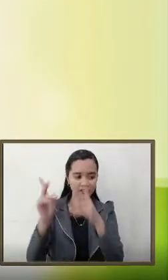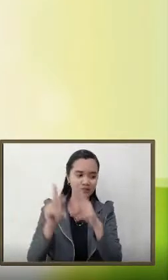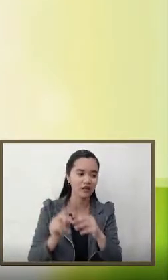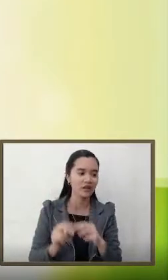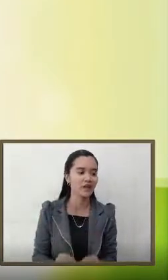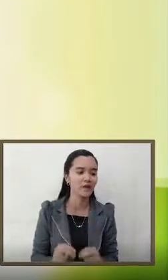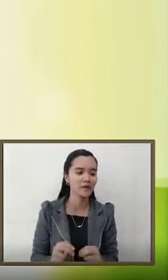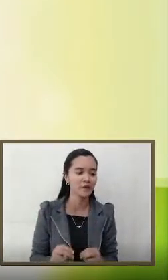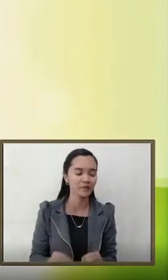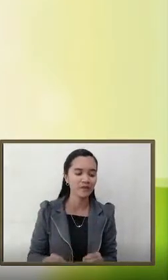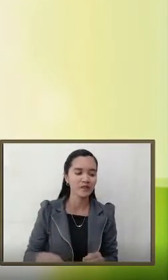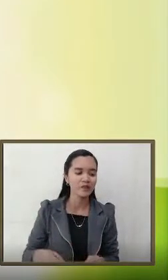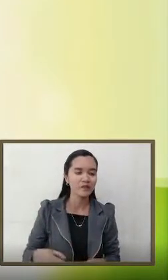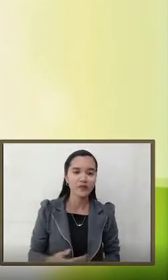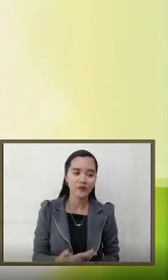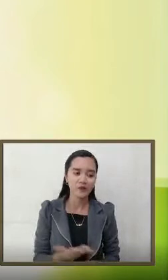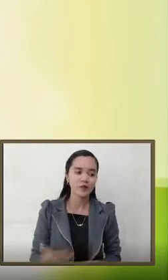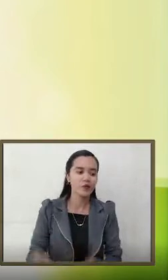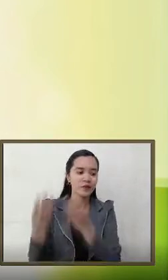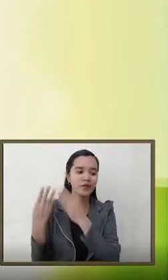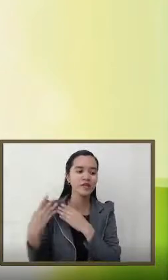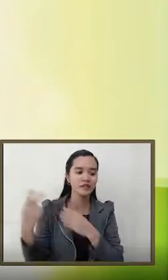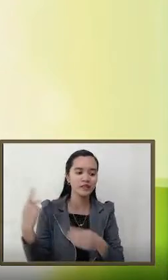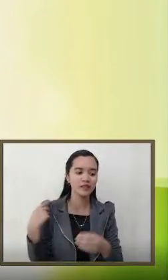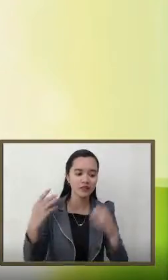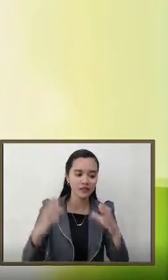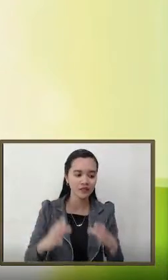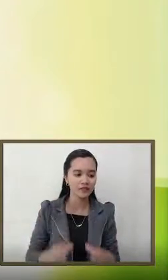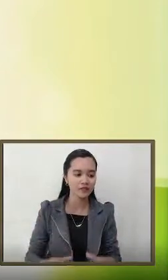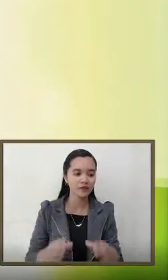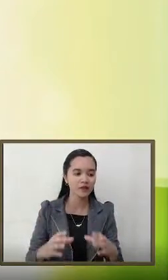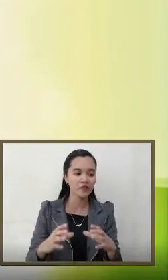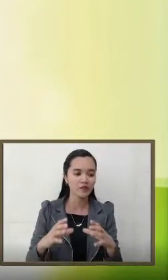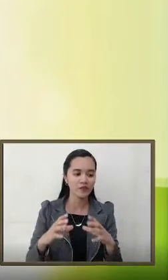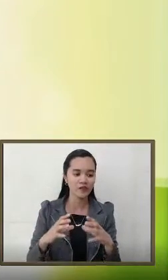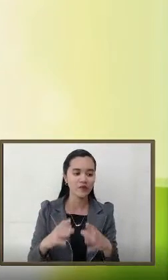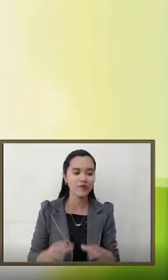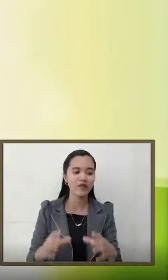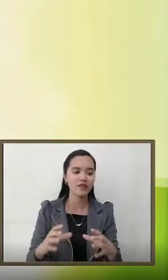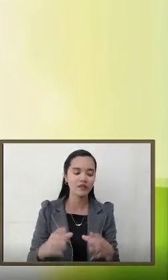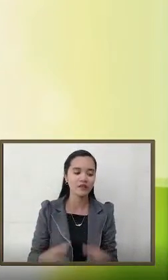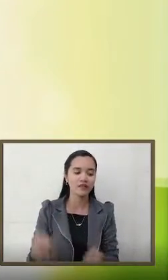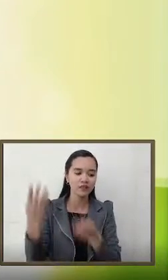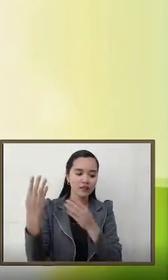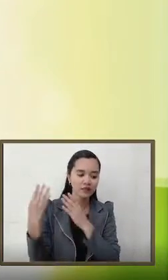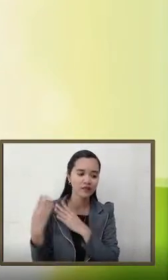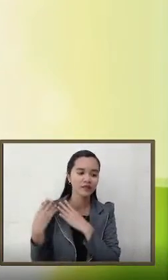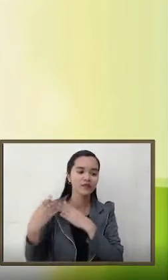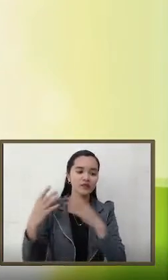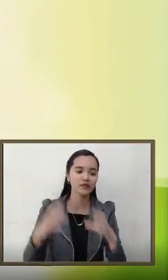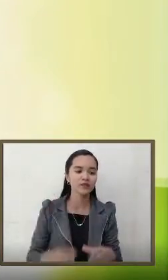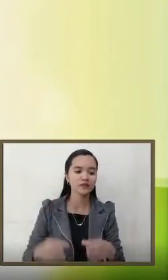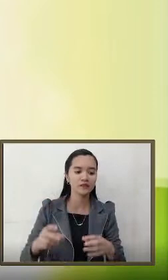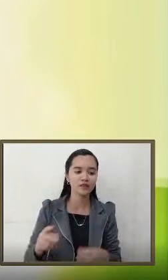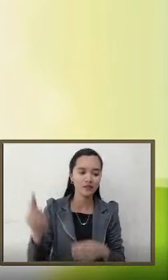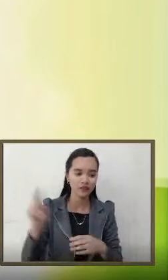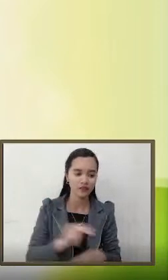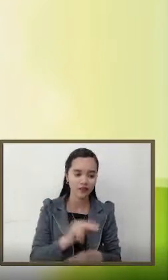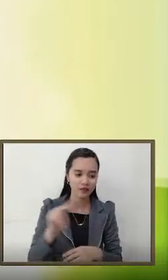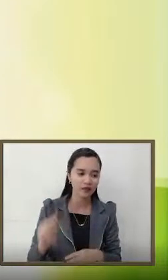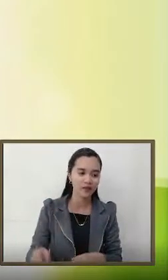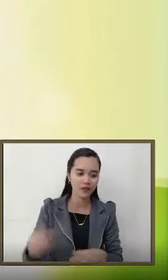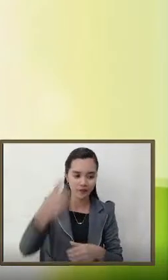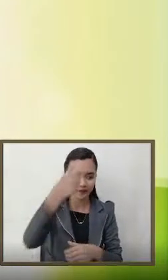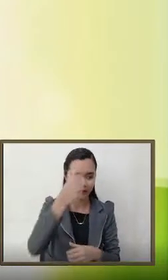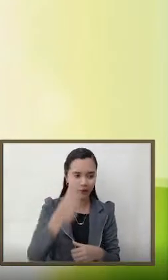has done. On the second verse, are you every burden with a load of care? Thus the cross seems heavy, you